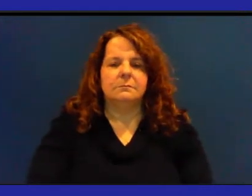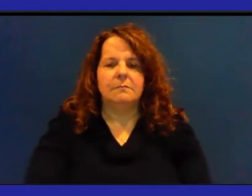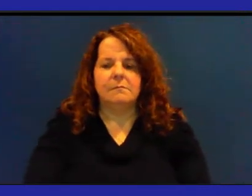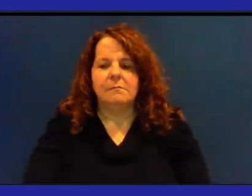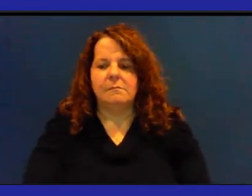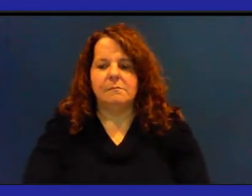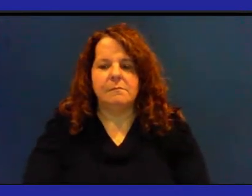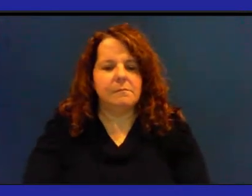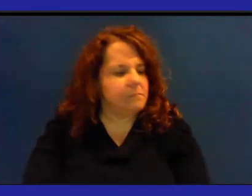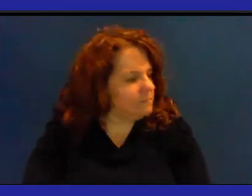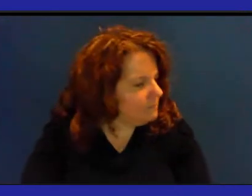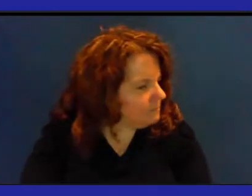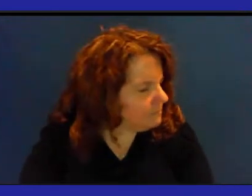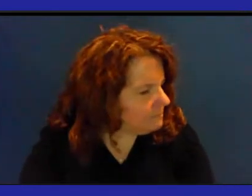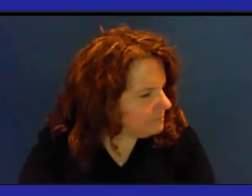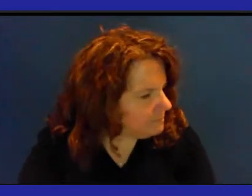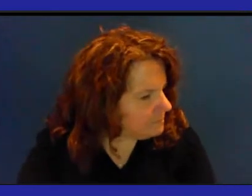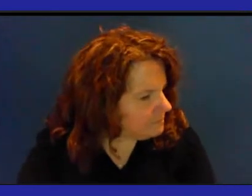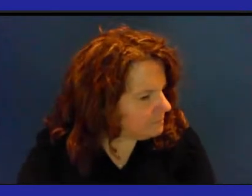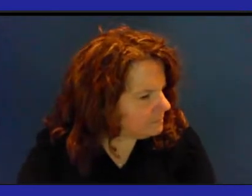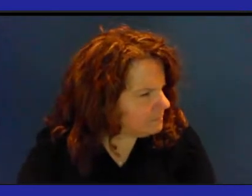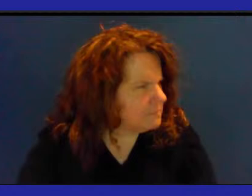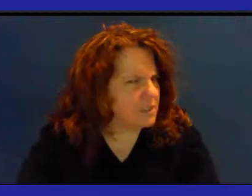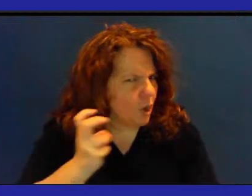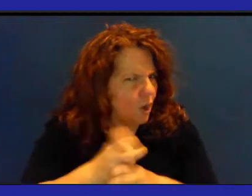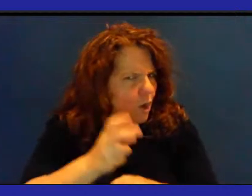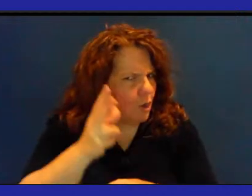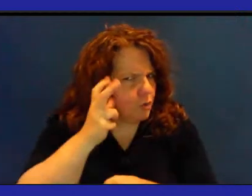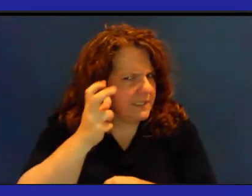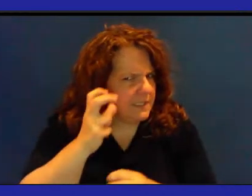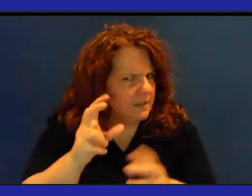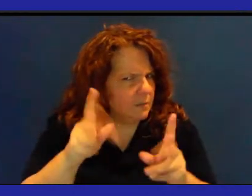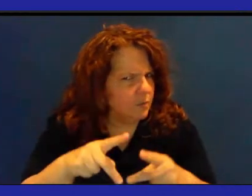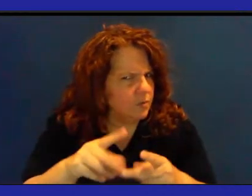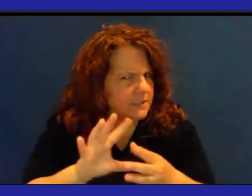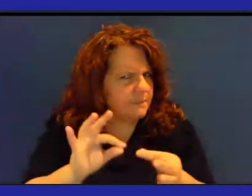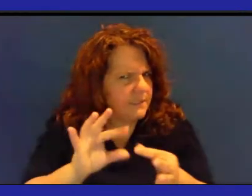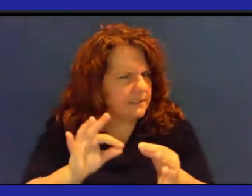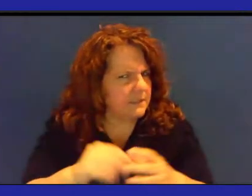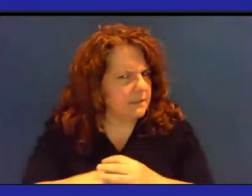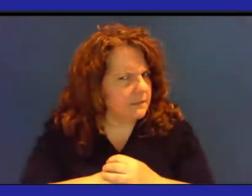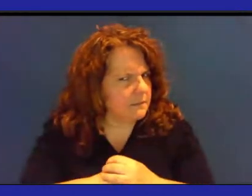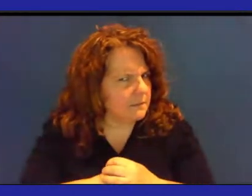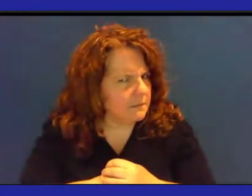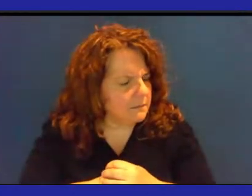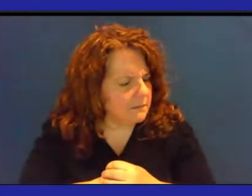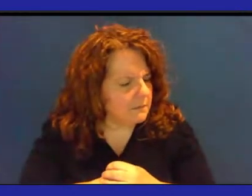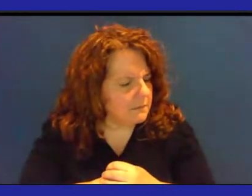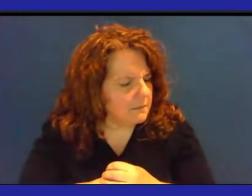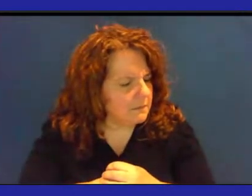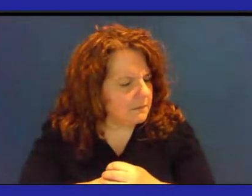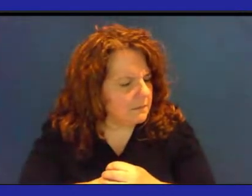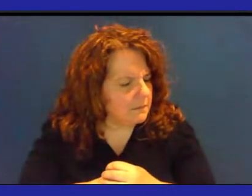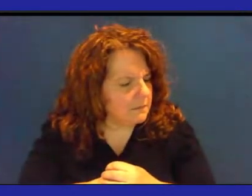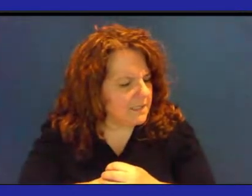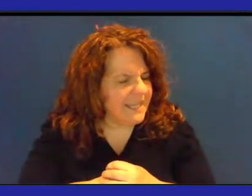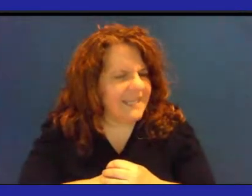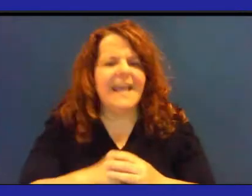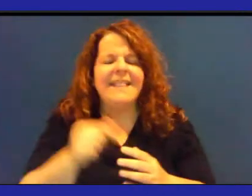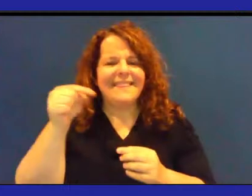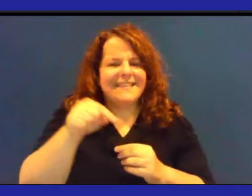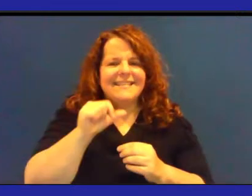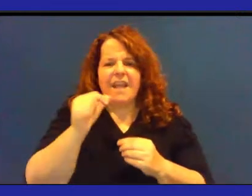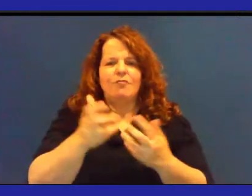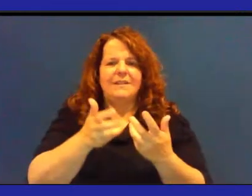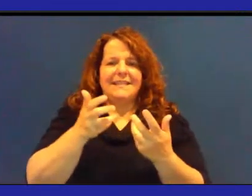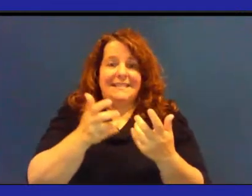systems using more standard ratios. We just wanted to take a look at that. Right. But this really is tailored for us. For us, yeah, very much